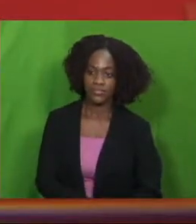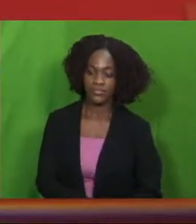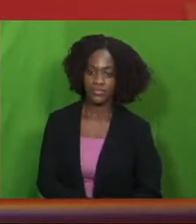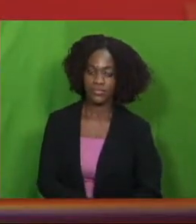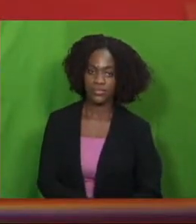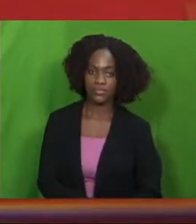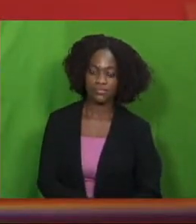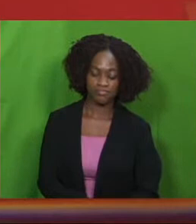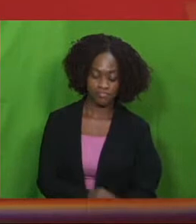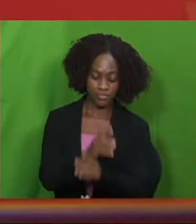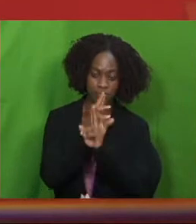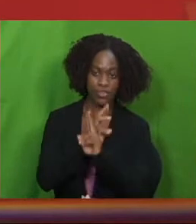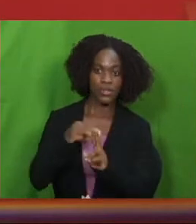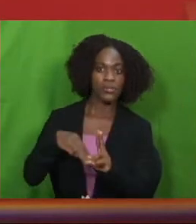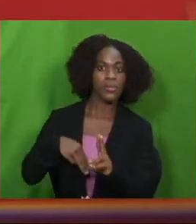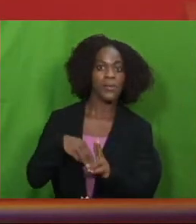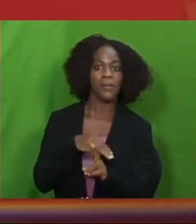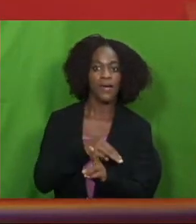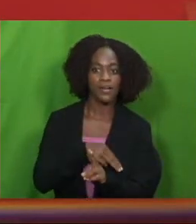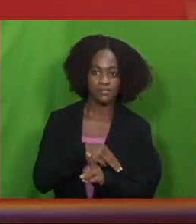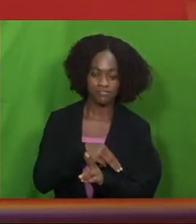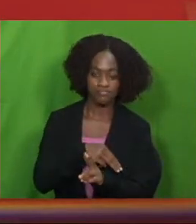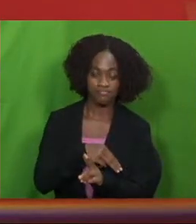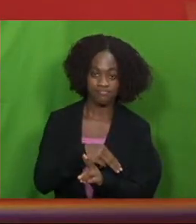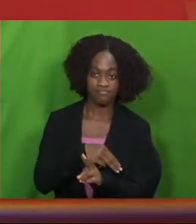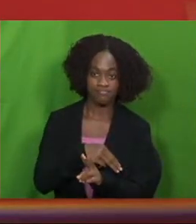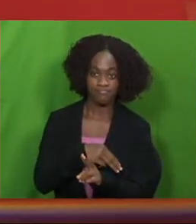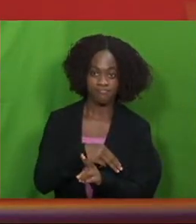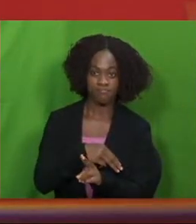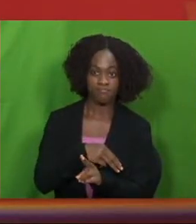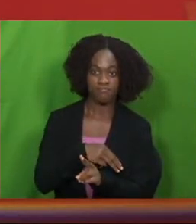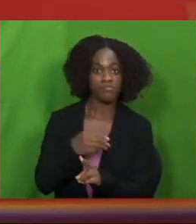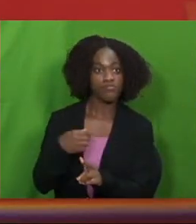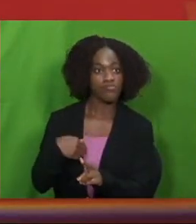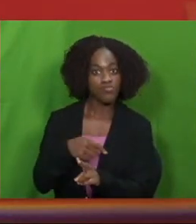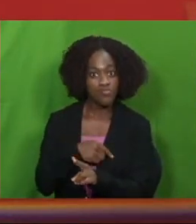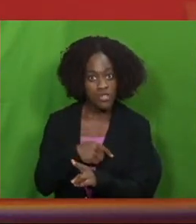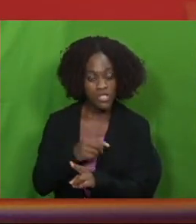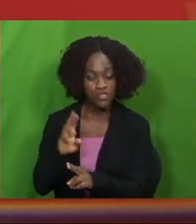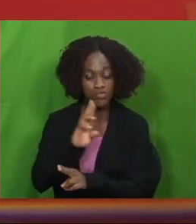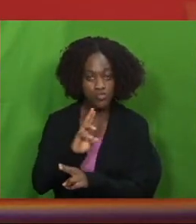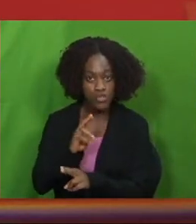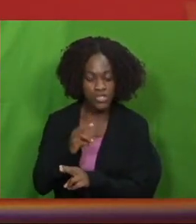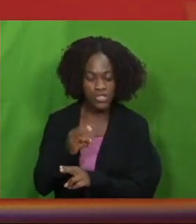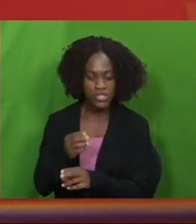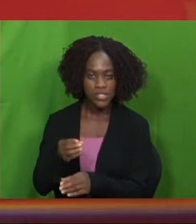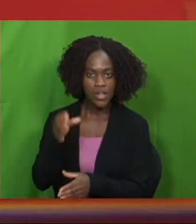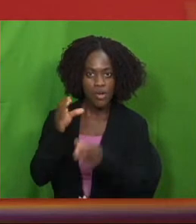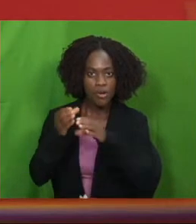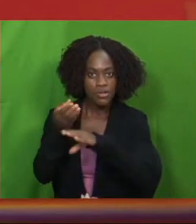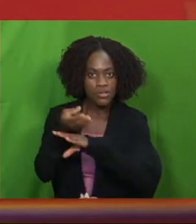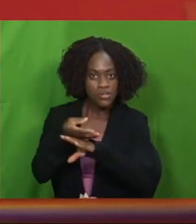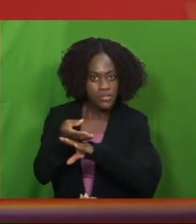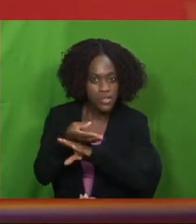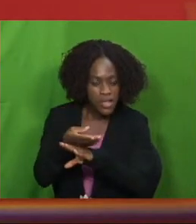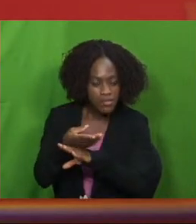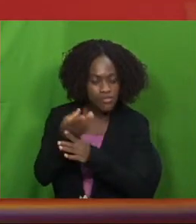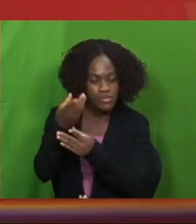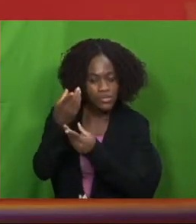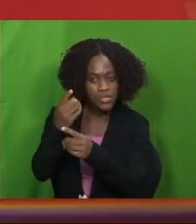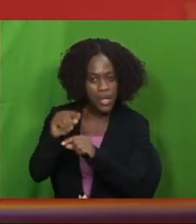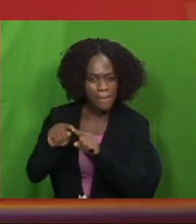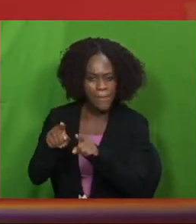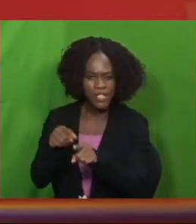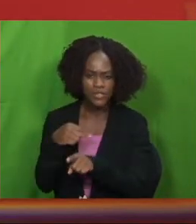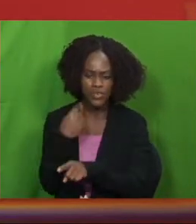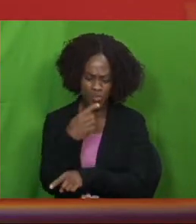Honourable Member, we are bound by the decision of the Court of Appeal. But who determines that the member